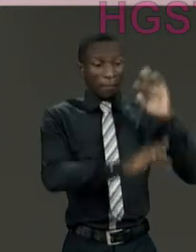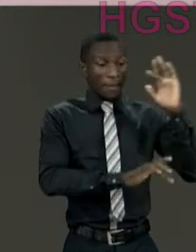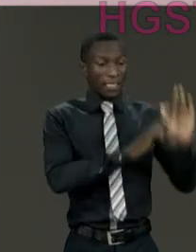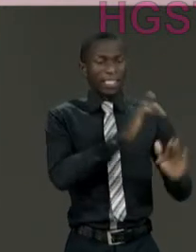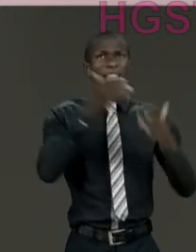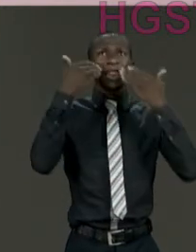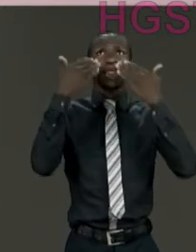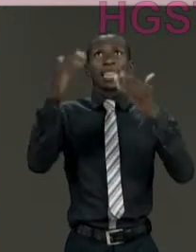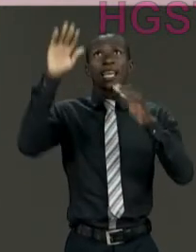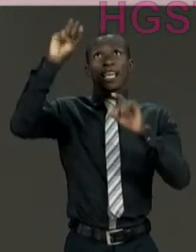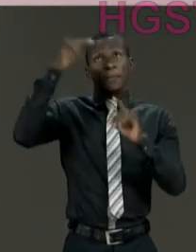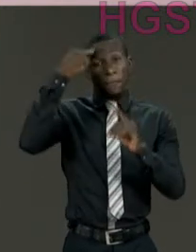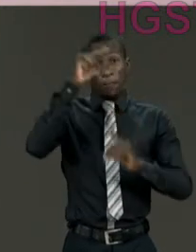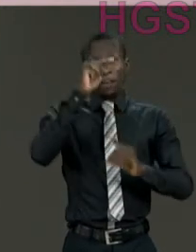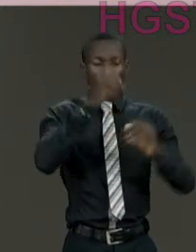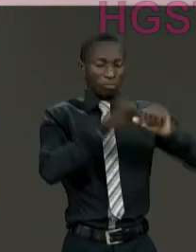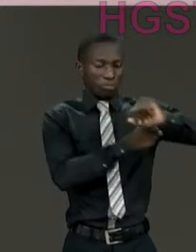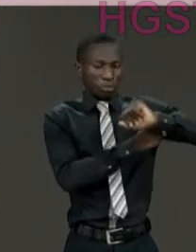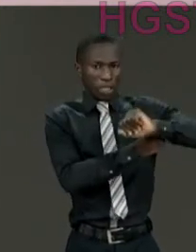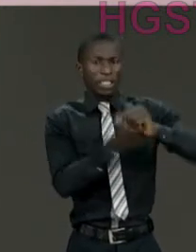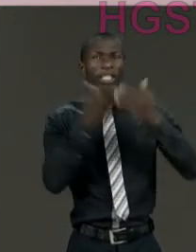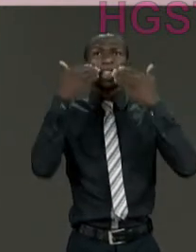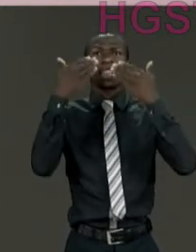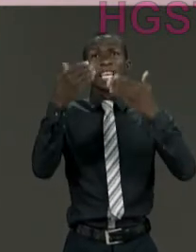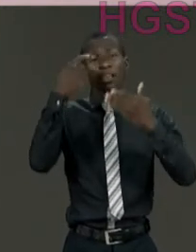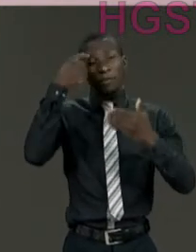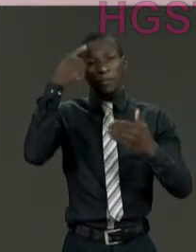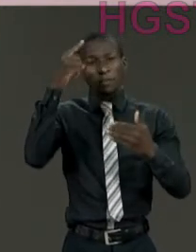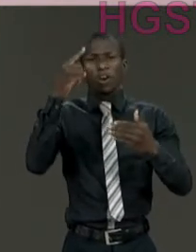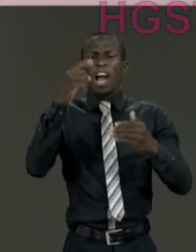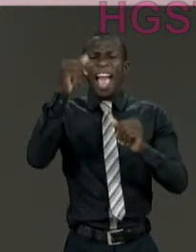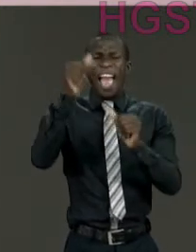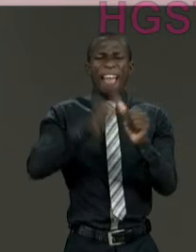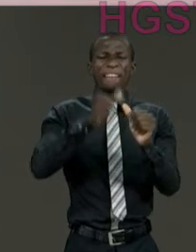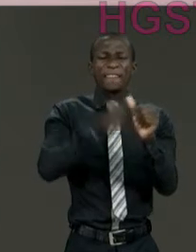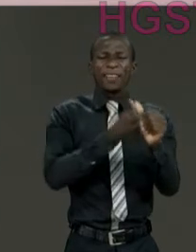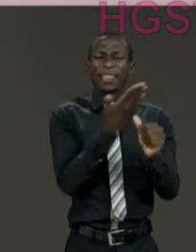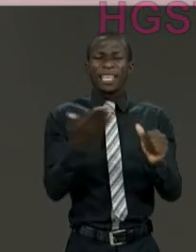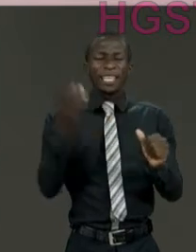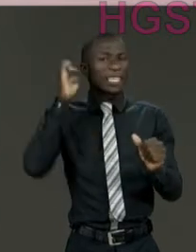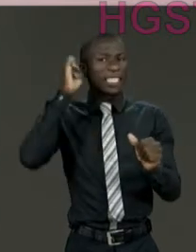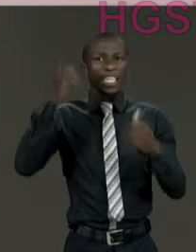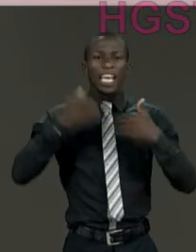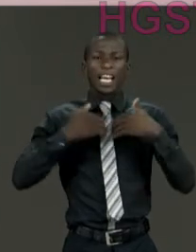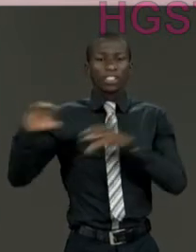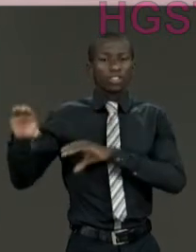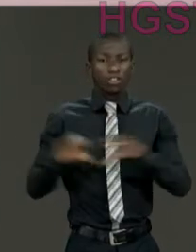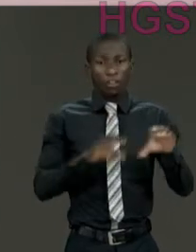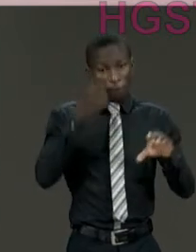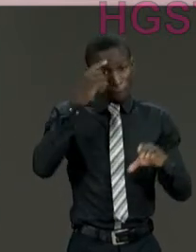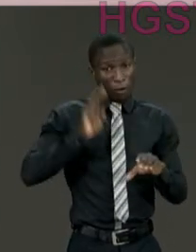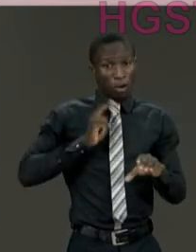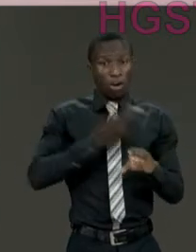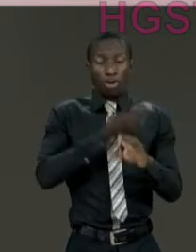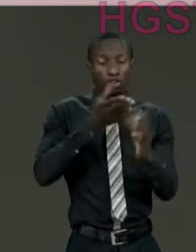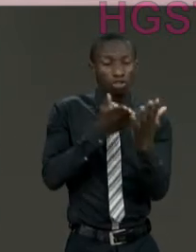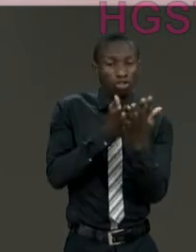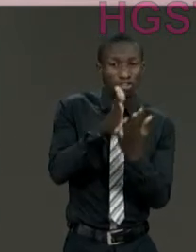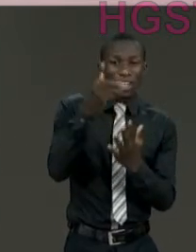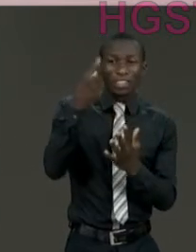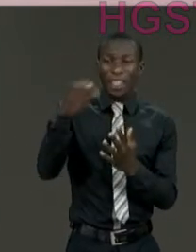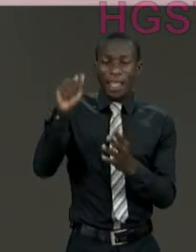protection. Thank Him for His guidance. Thank Him for all that He has done for us throughout the week